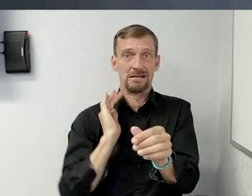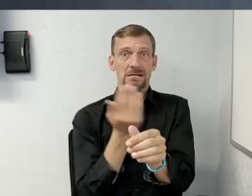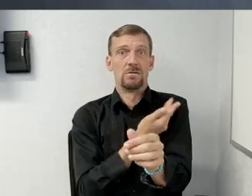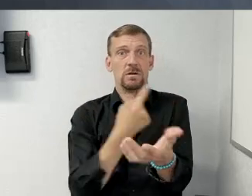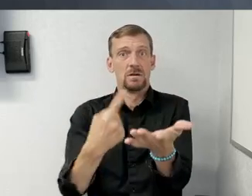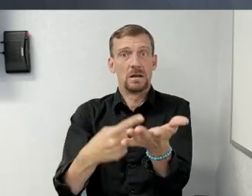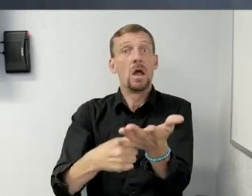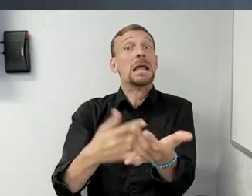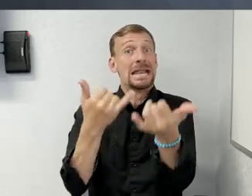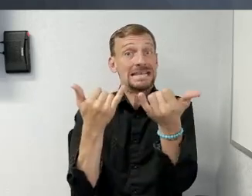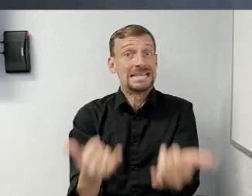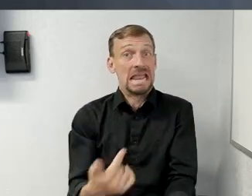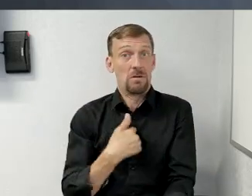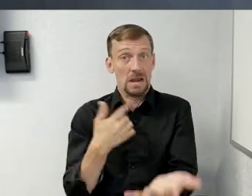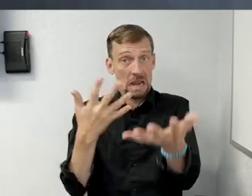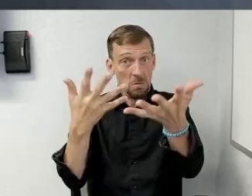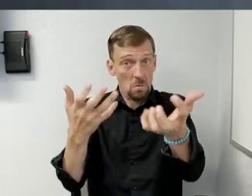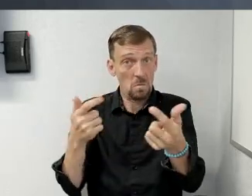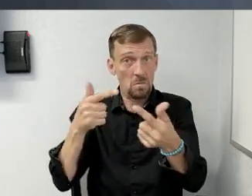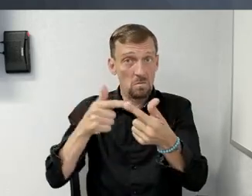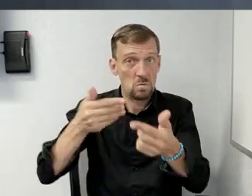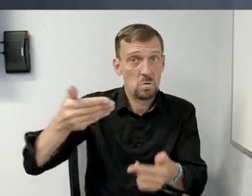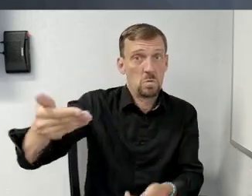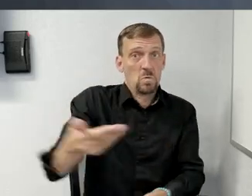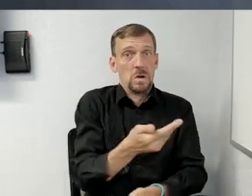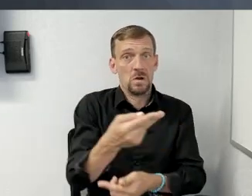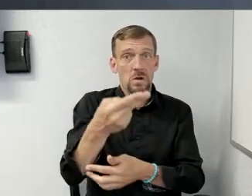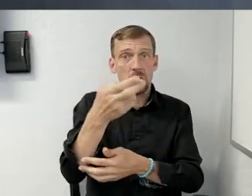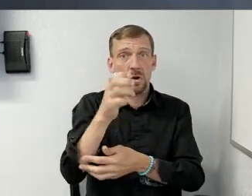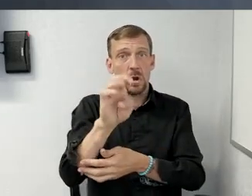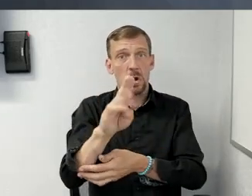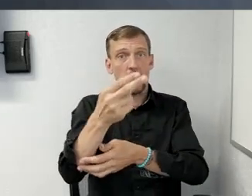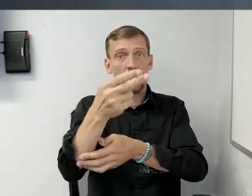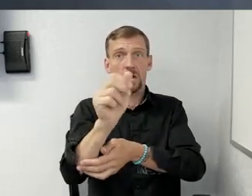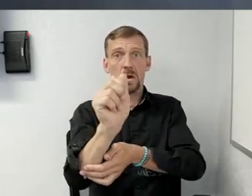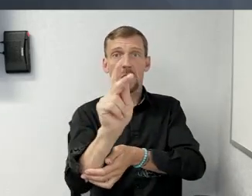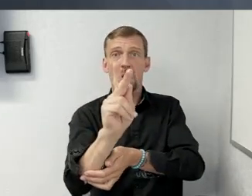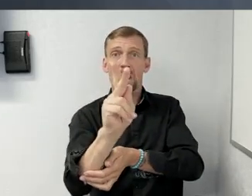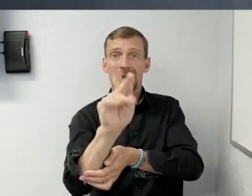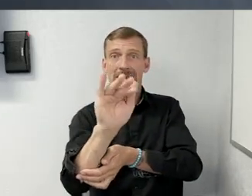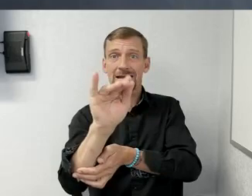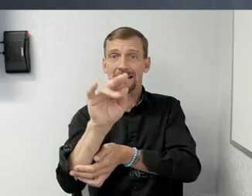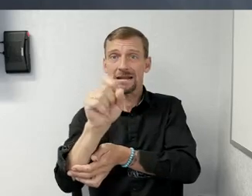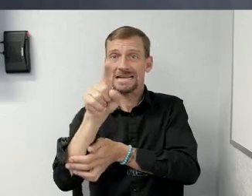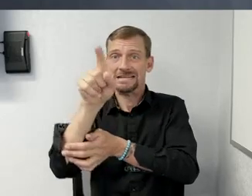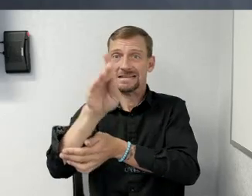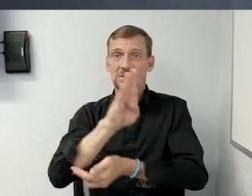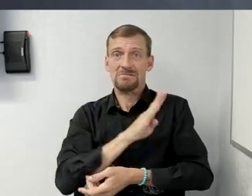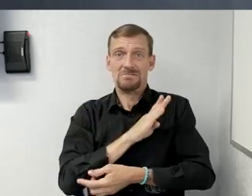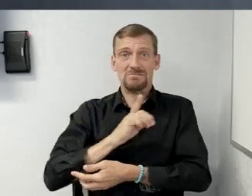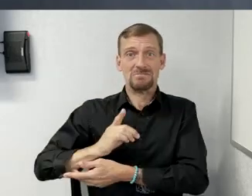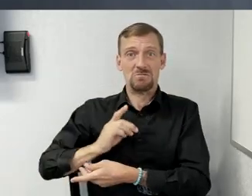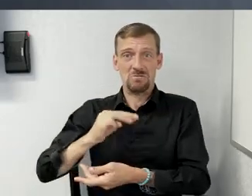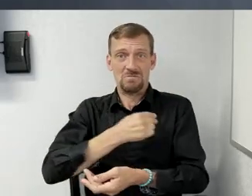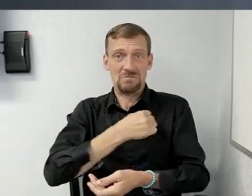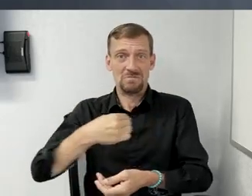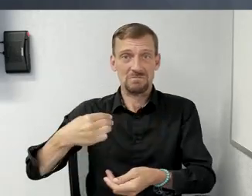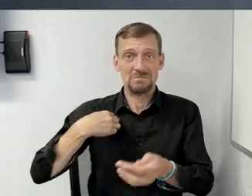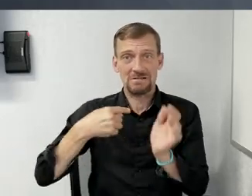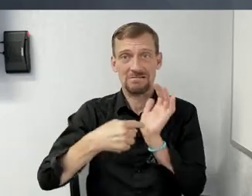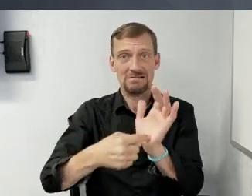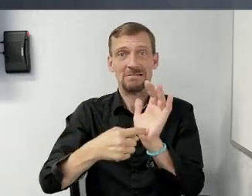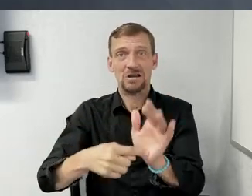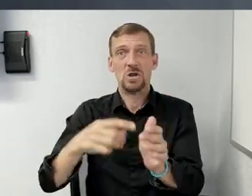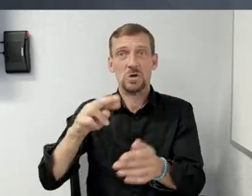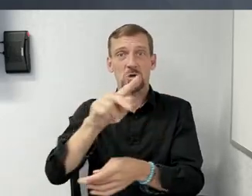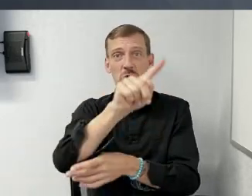So at this time, I'm going to welcome Herb Hawkins into the room. Herb is the board member representing Zone